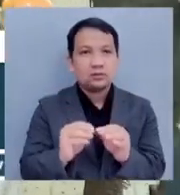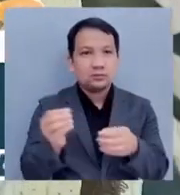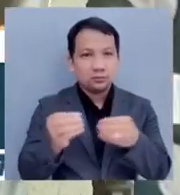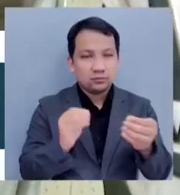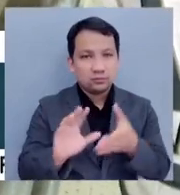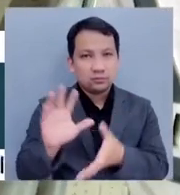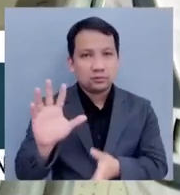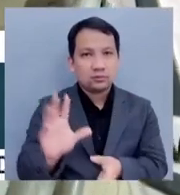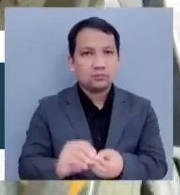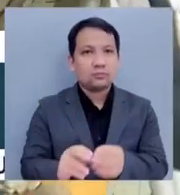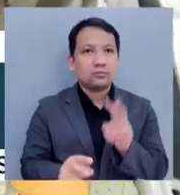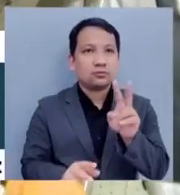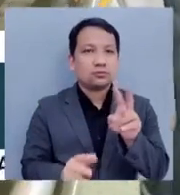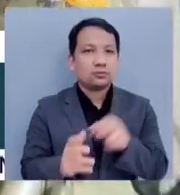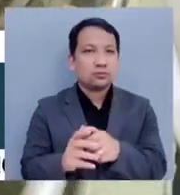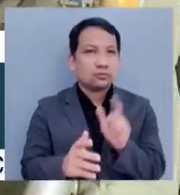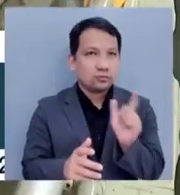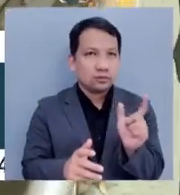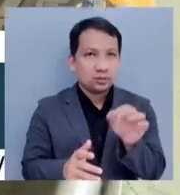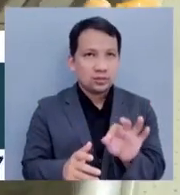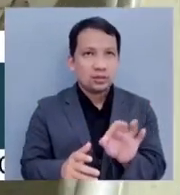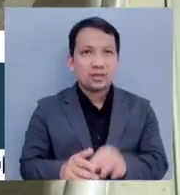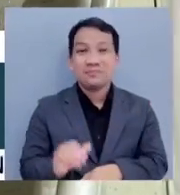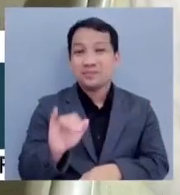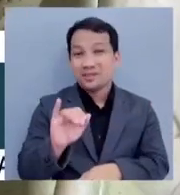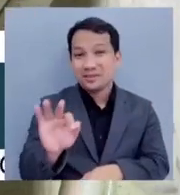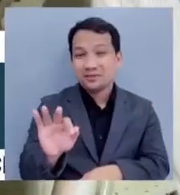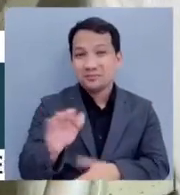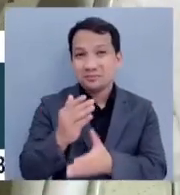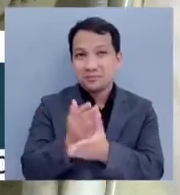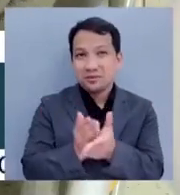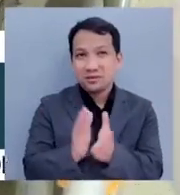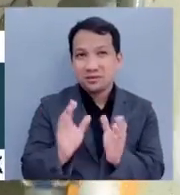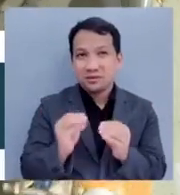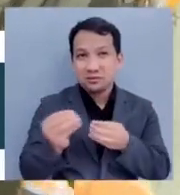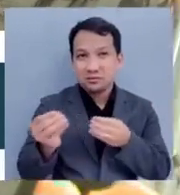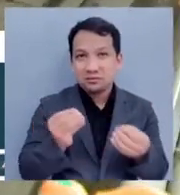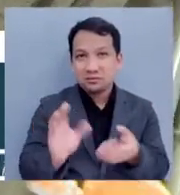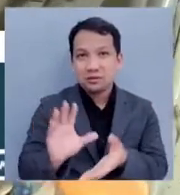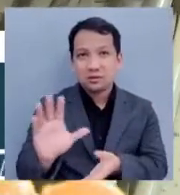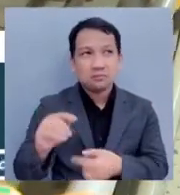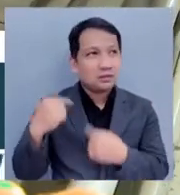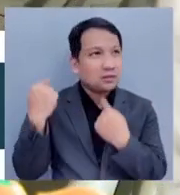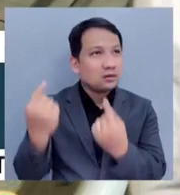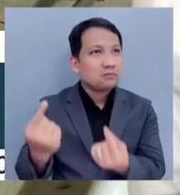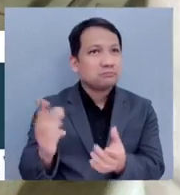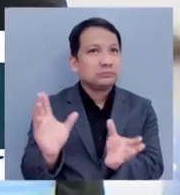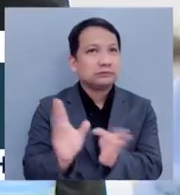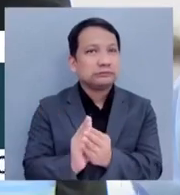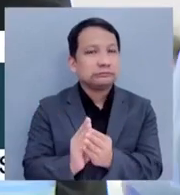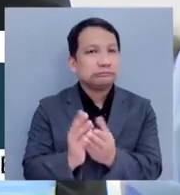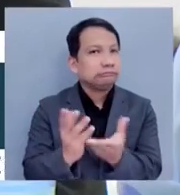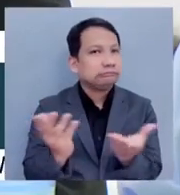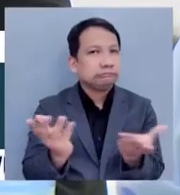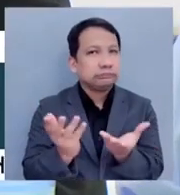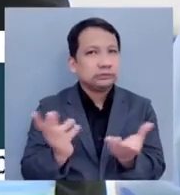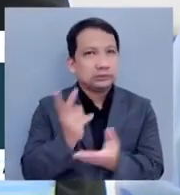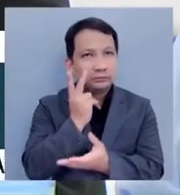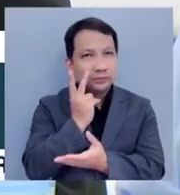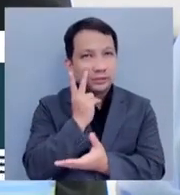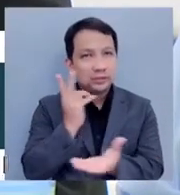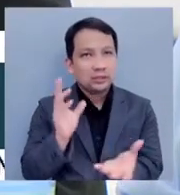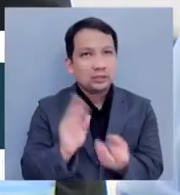by 2029. Kasi kung magpa-partial operability tayo hanggang a certain station, hindi naman natin